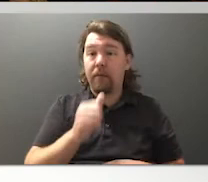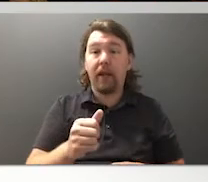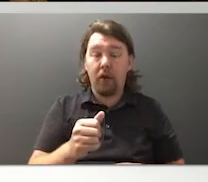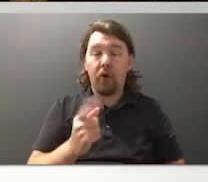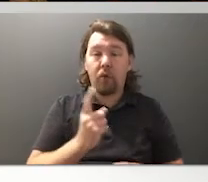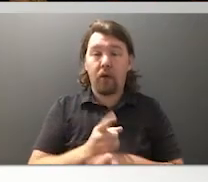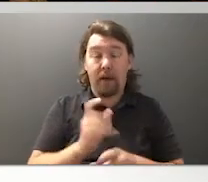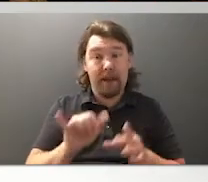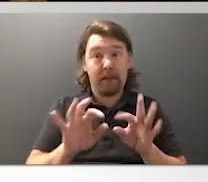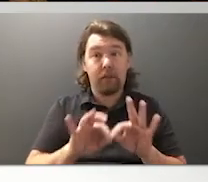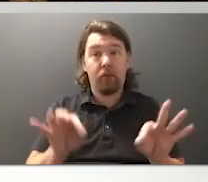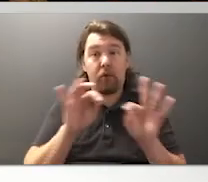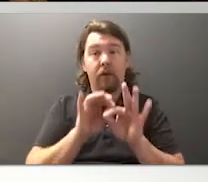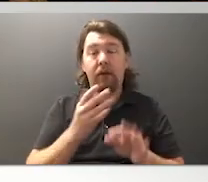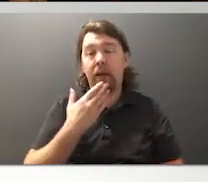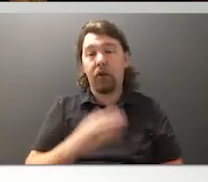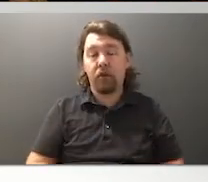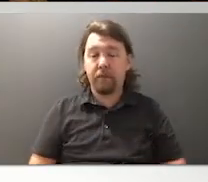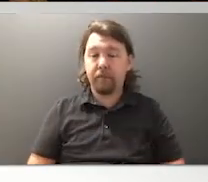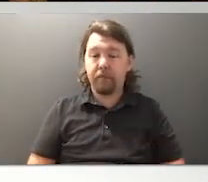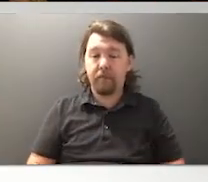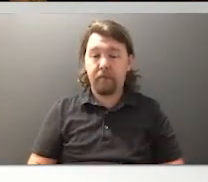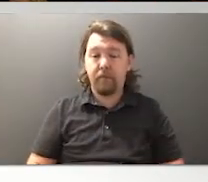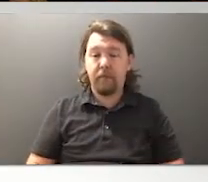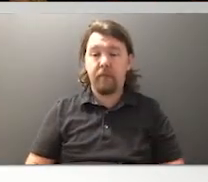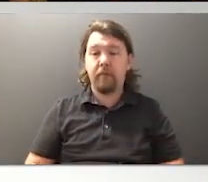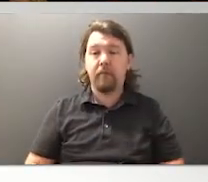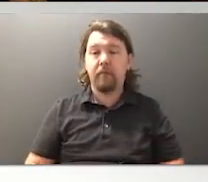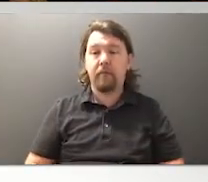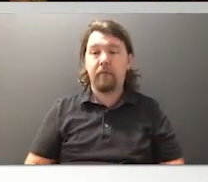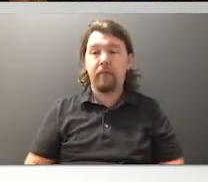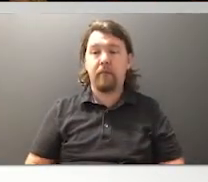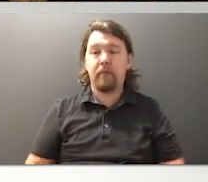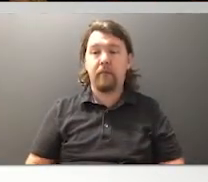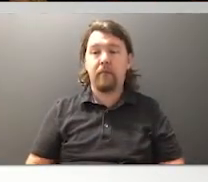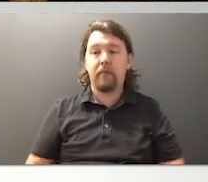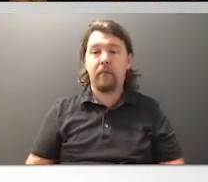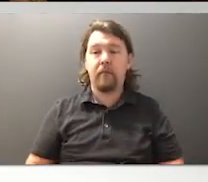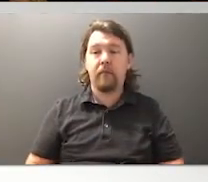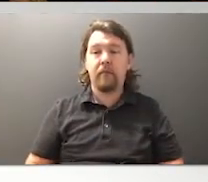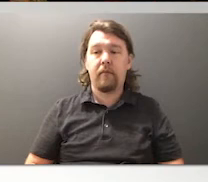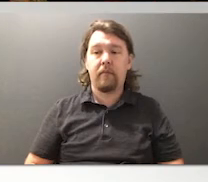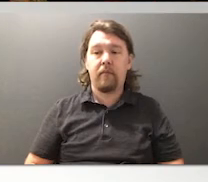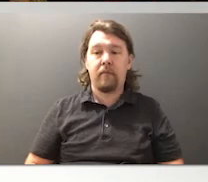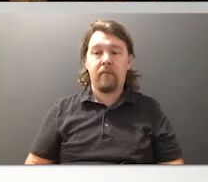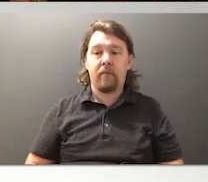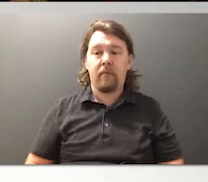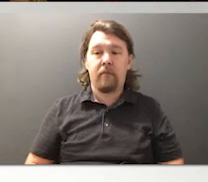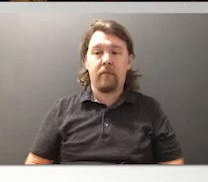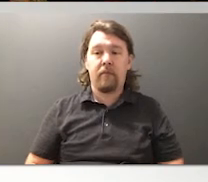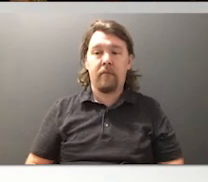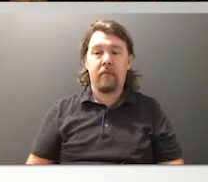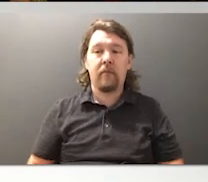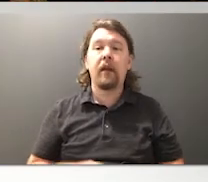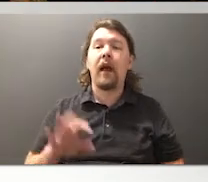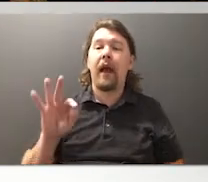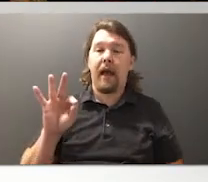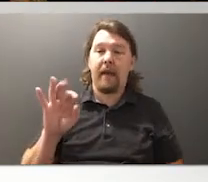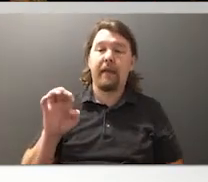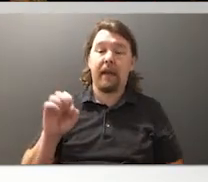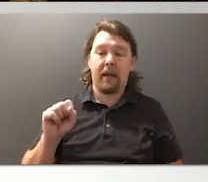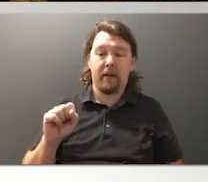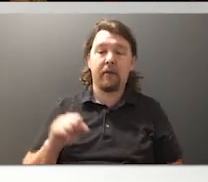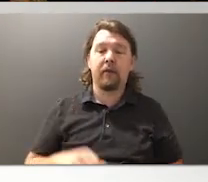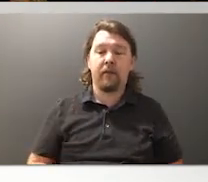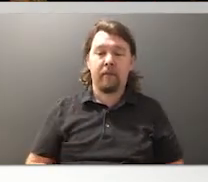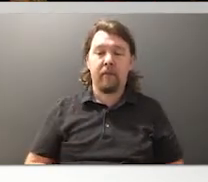say siblings can apply, what account does that come out of? Forces it into FTC? FES. Does that